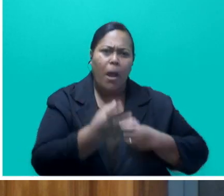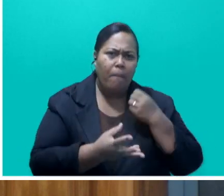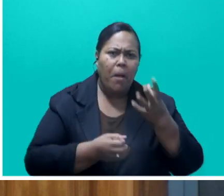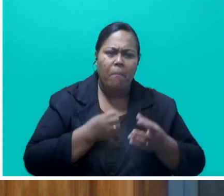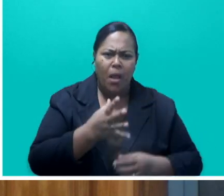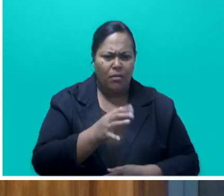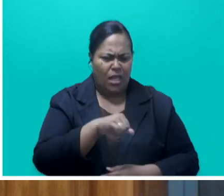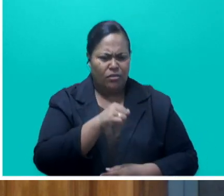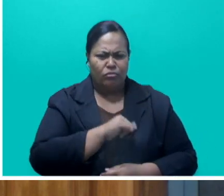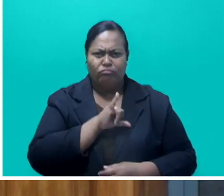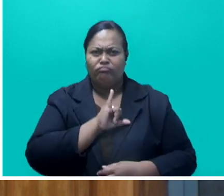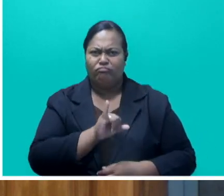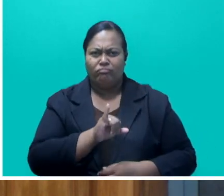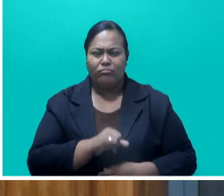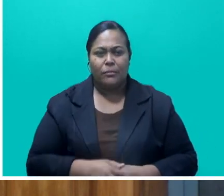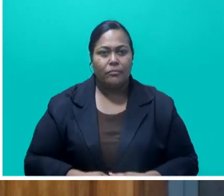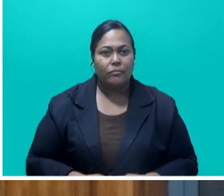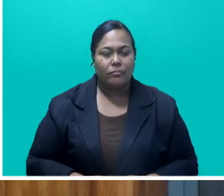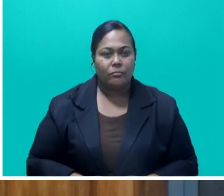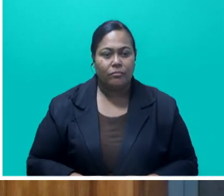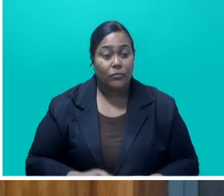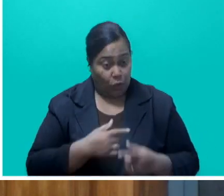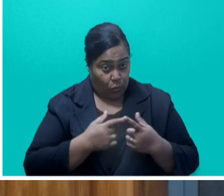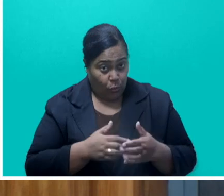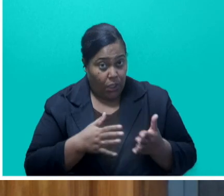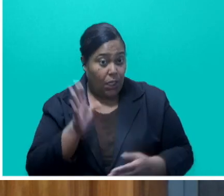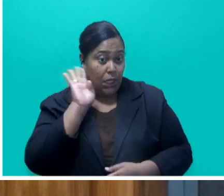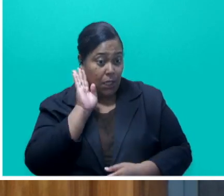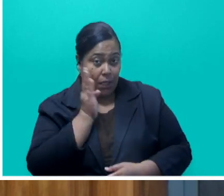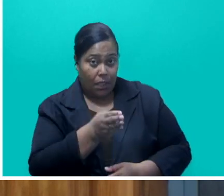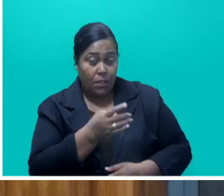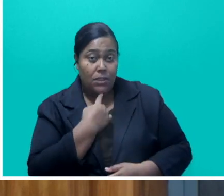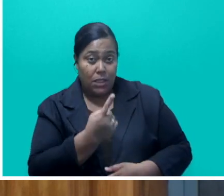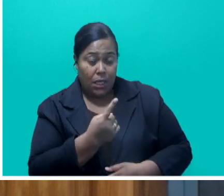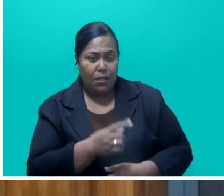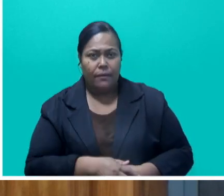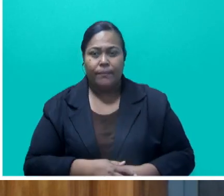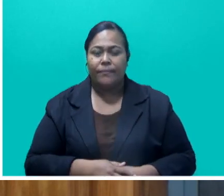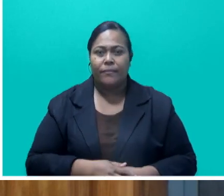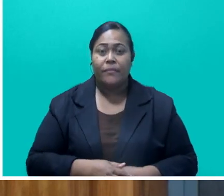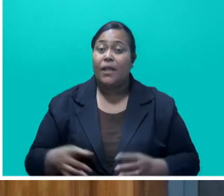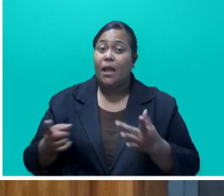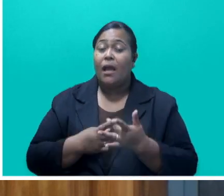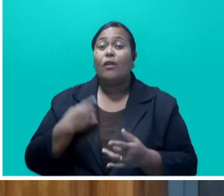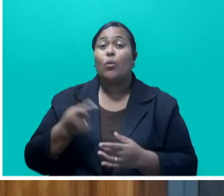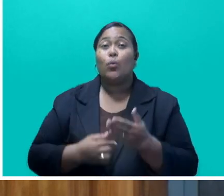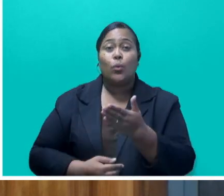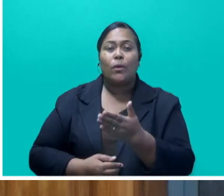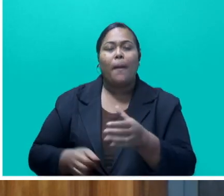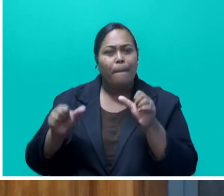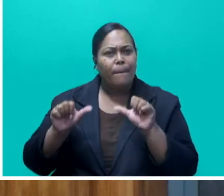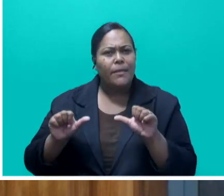debate. As we learned from the Honourable Leader of Opposition, the other hero emerging was His Excellency the President